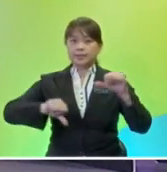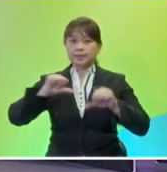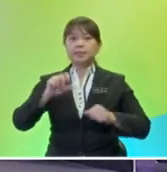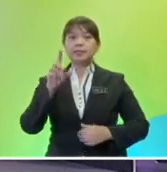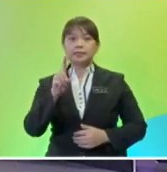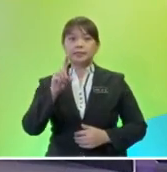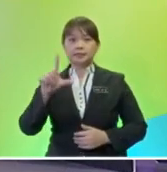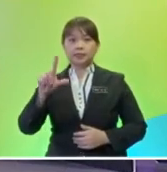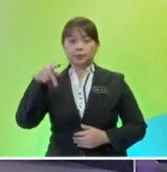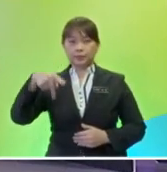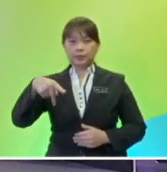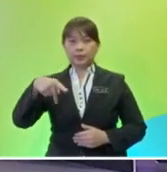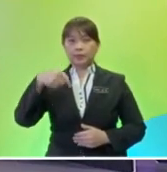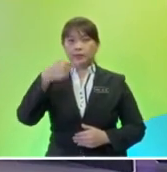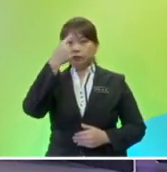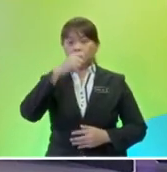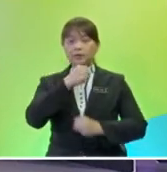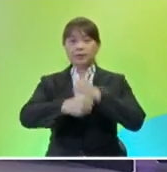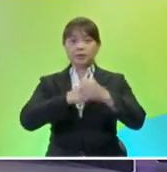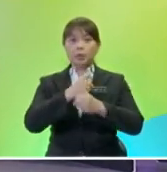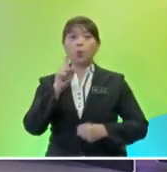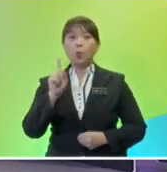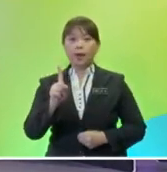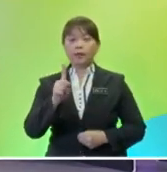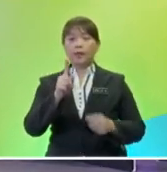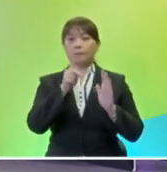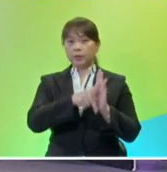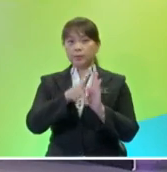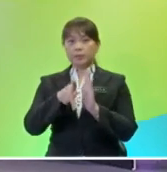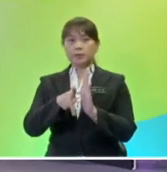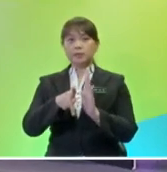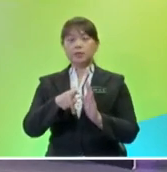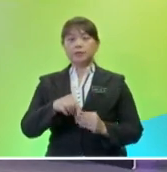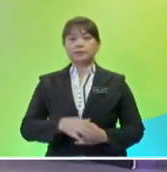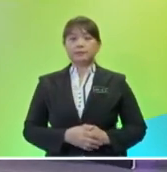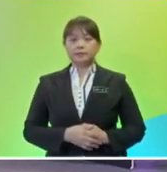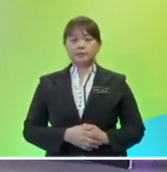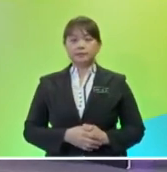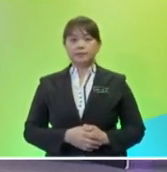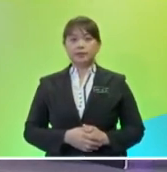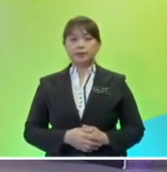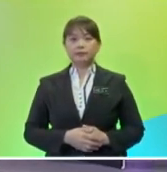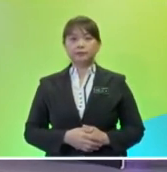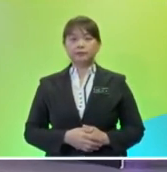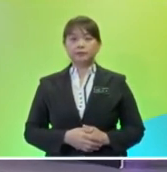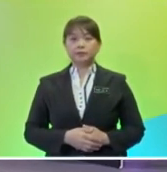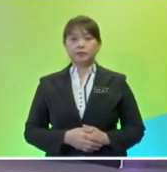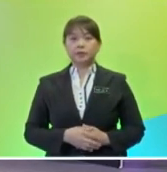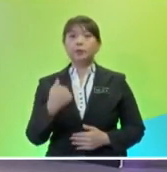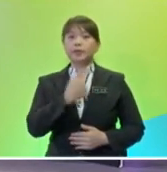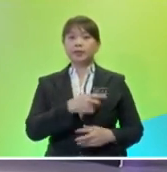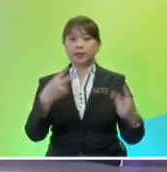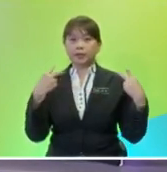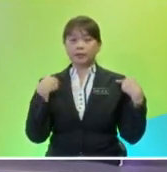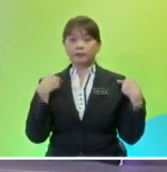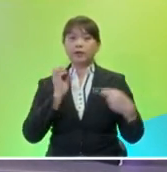Dual Language Program for Year 1 pupils. And right now, as you can see just now from our profile, we have our teacher with us who's going to be